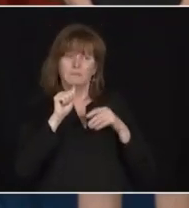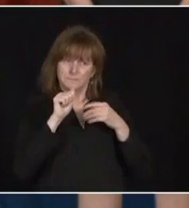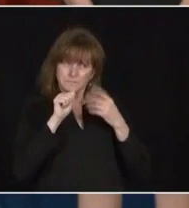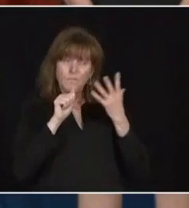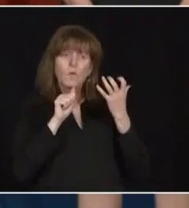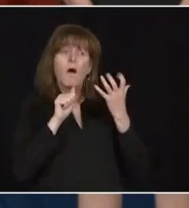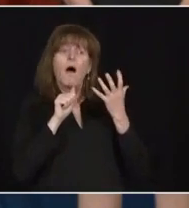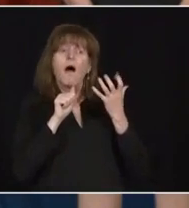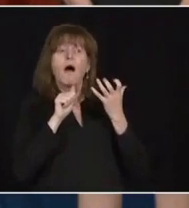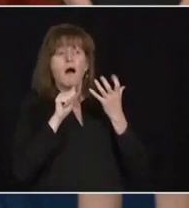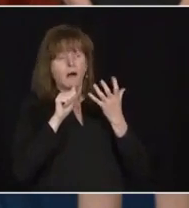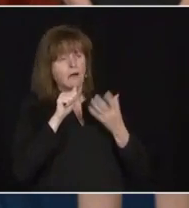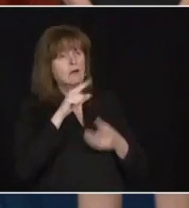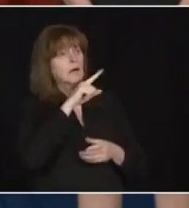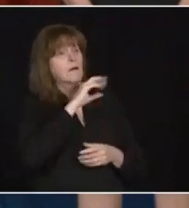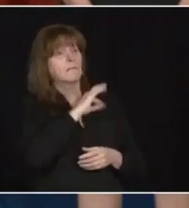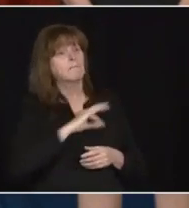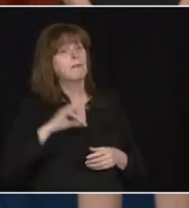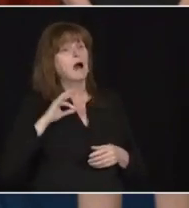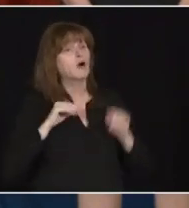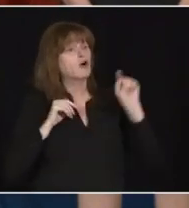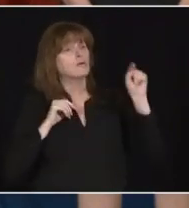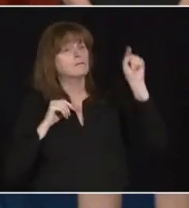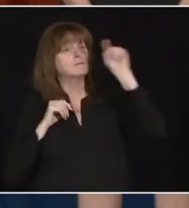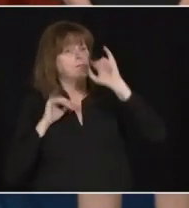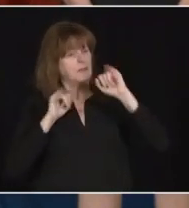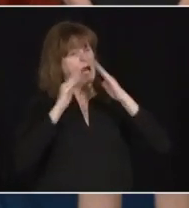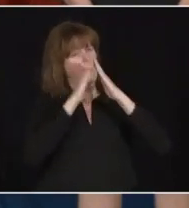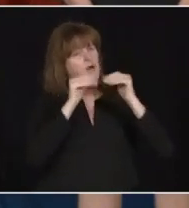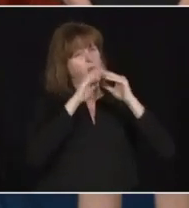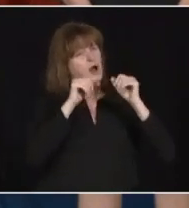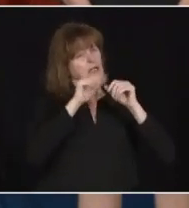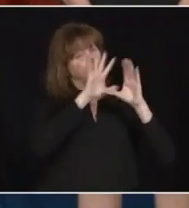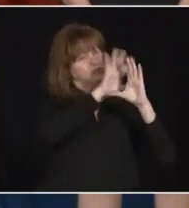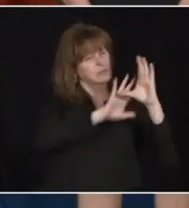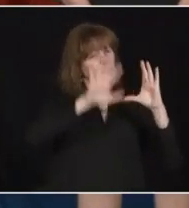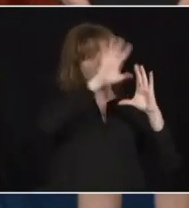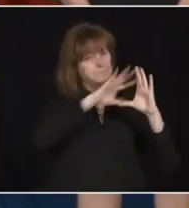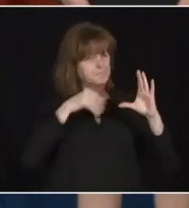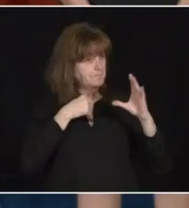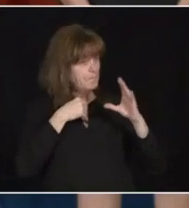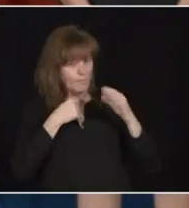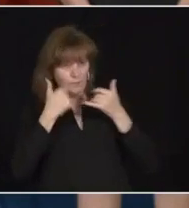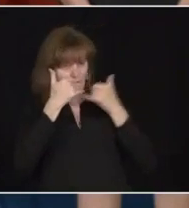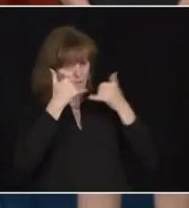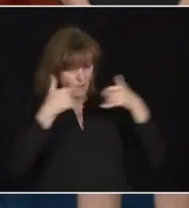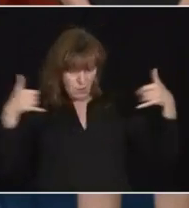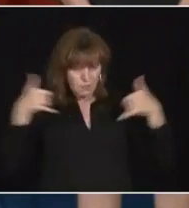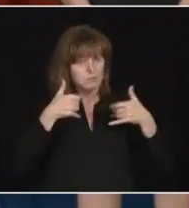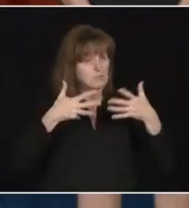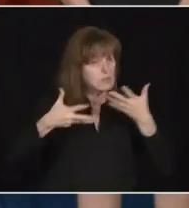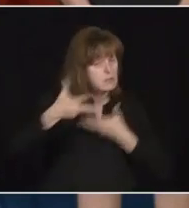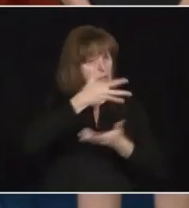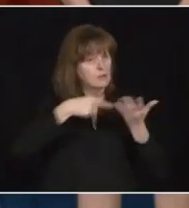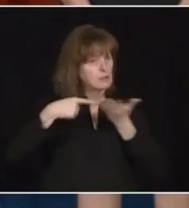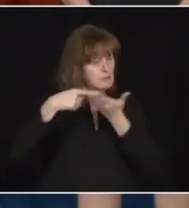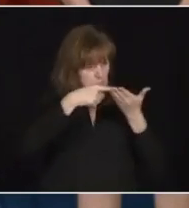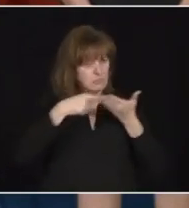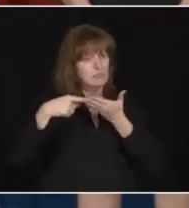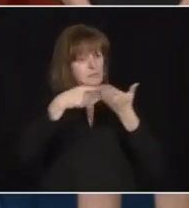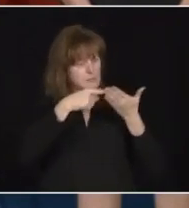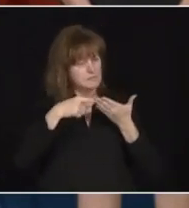country. And we did the right thing, and we're continuing to do the right thing, make sure that we... social distance